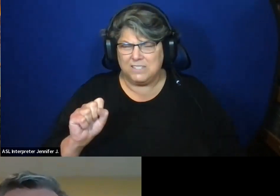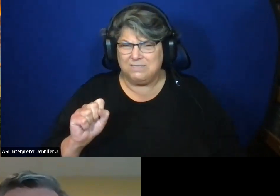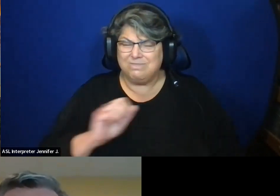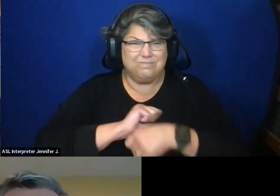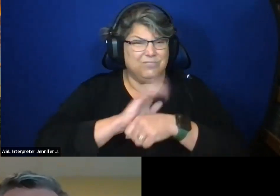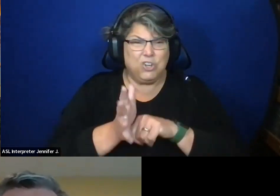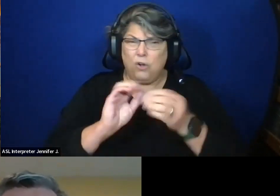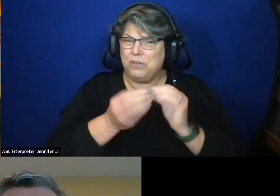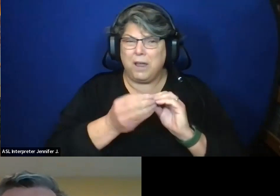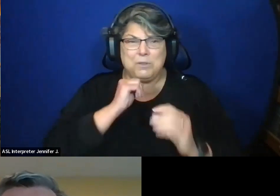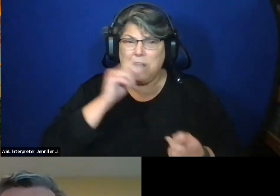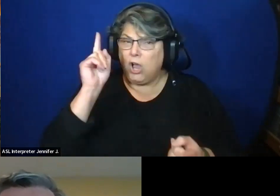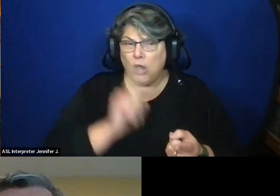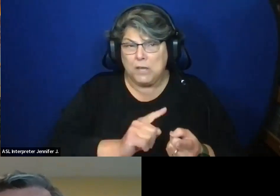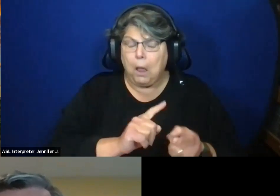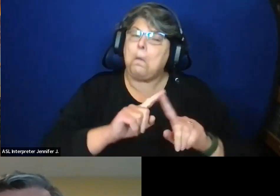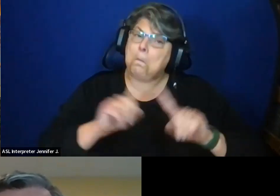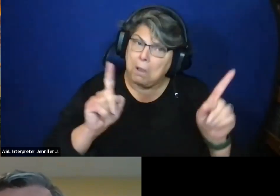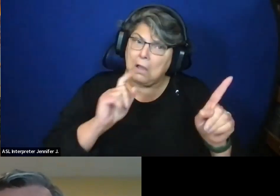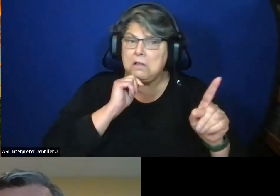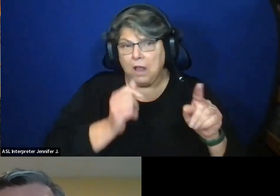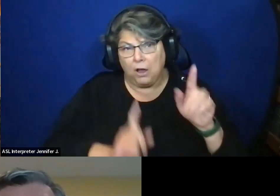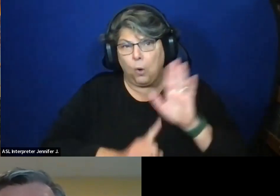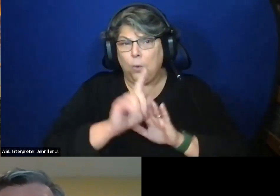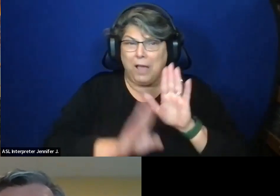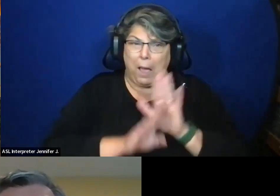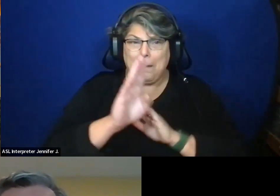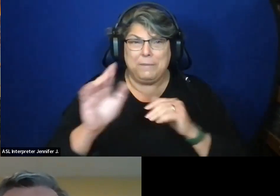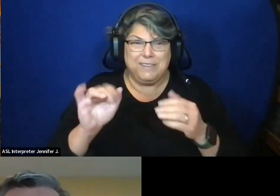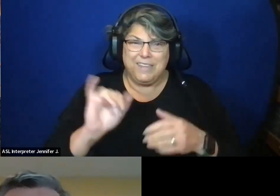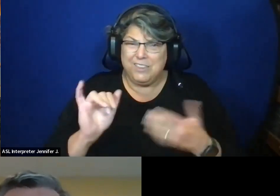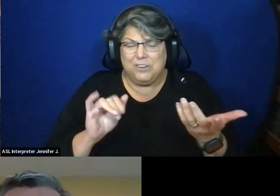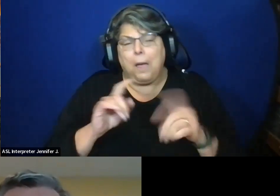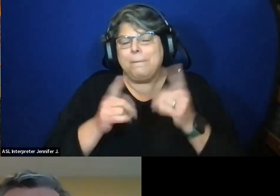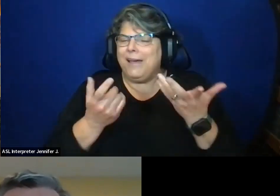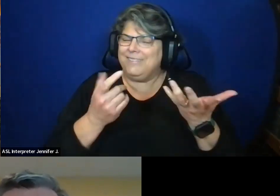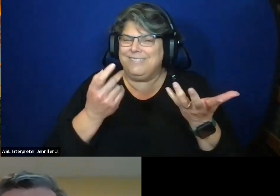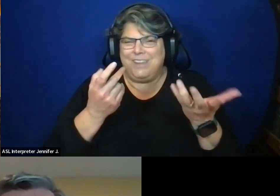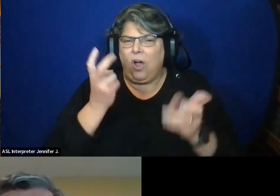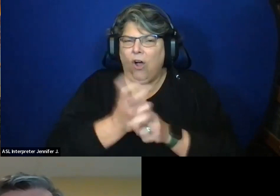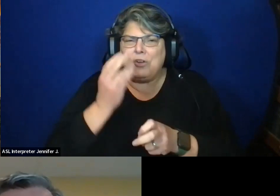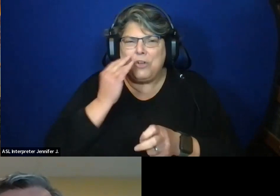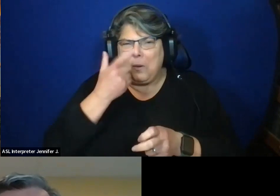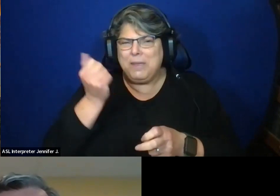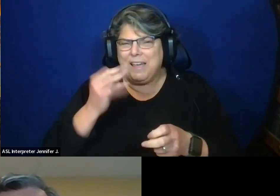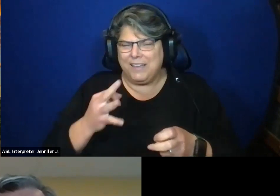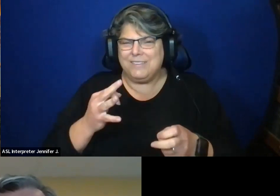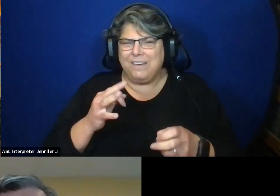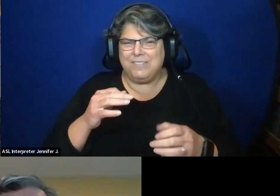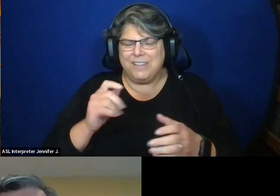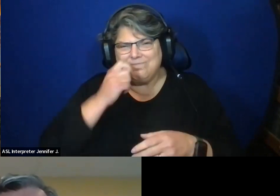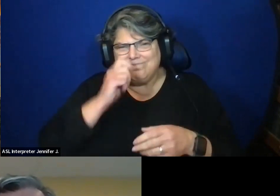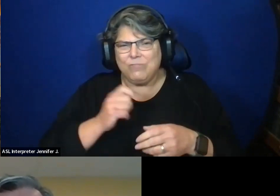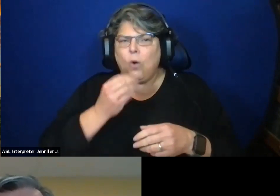down, but they've also not gone up either. But it's hard to know what that means with home testing. Influenza has really taken a step. In the Sutter